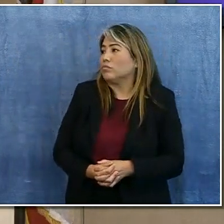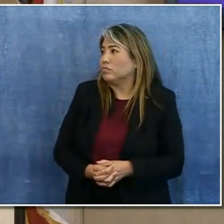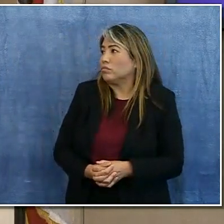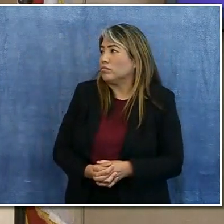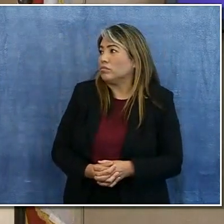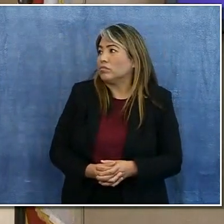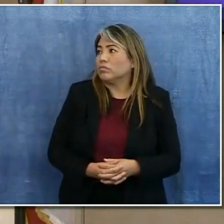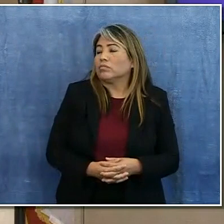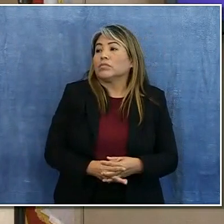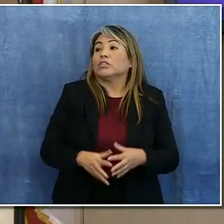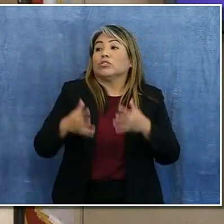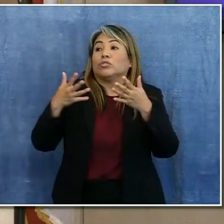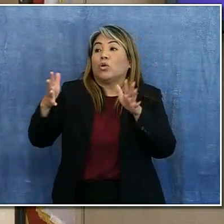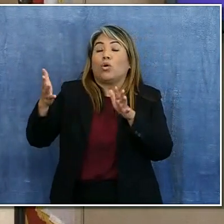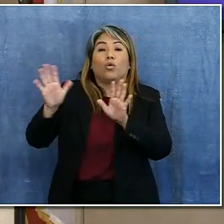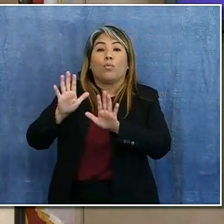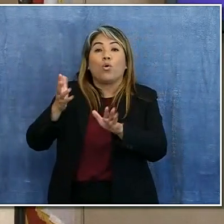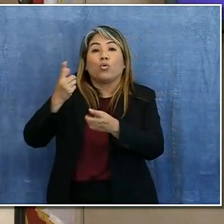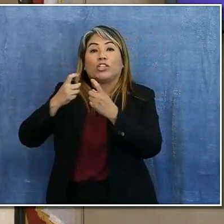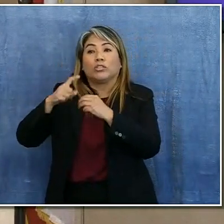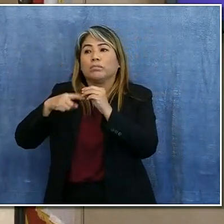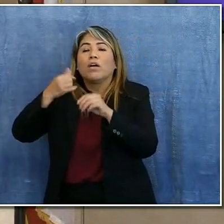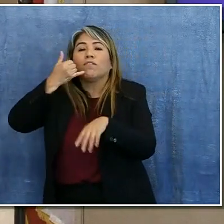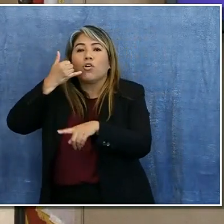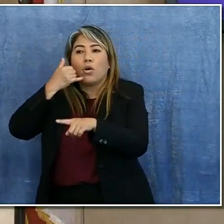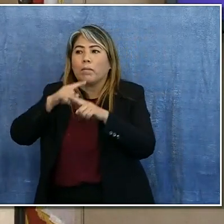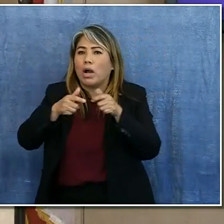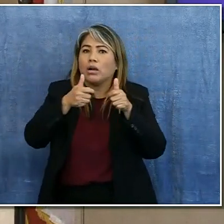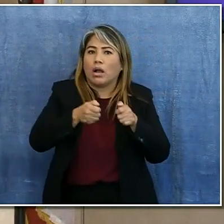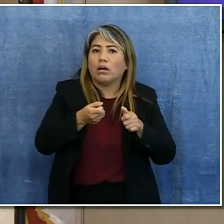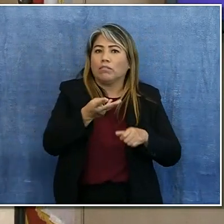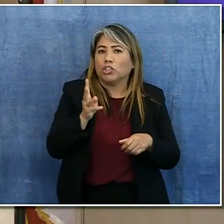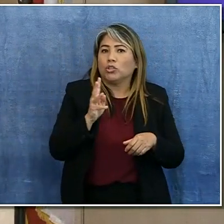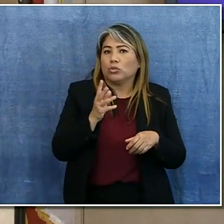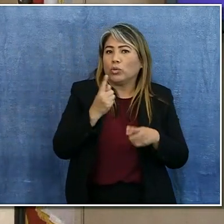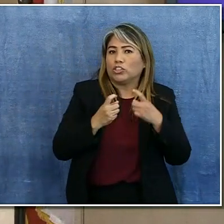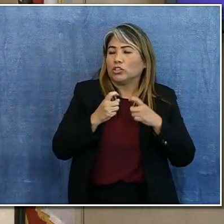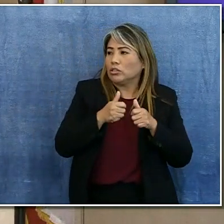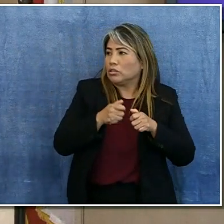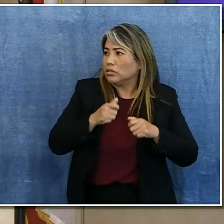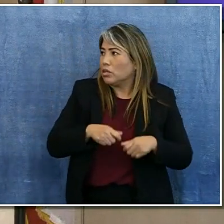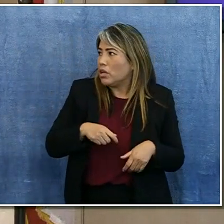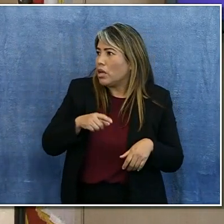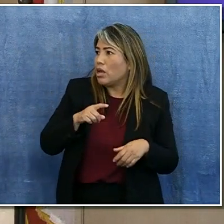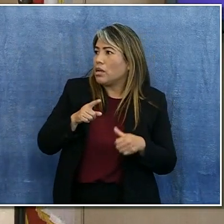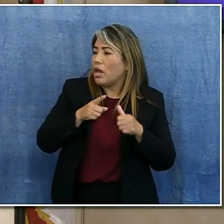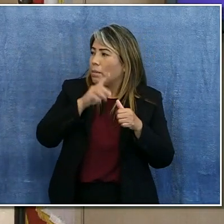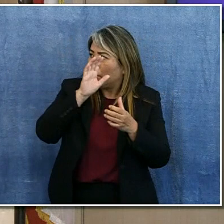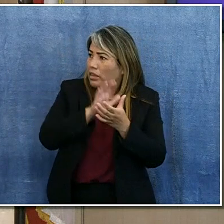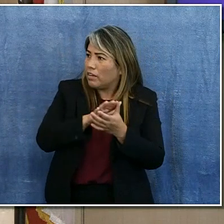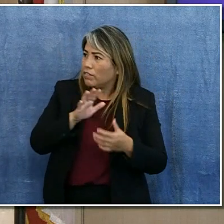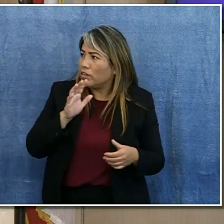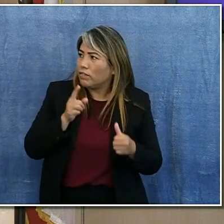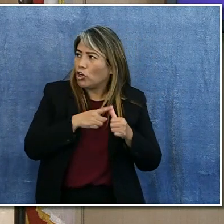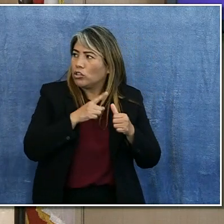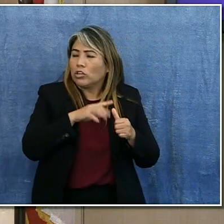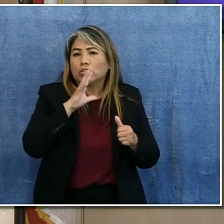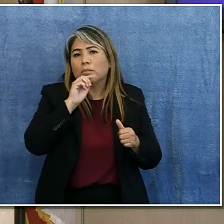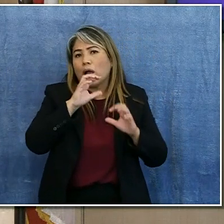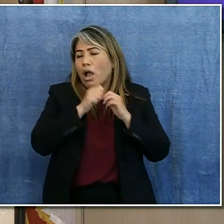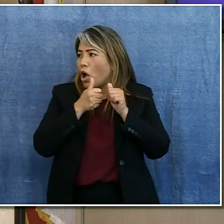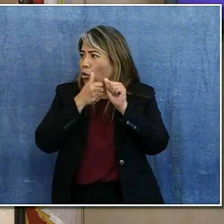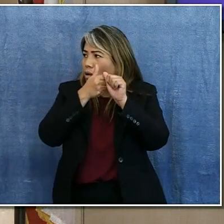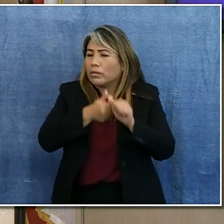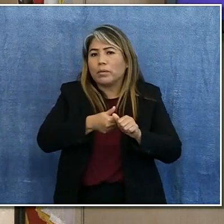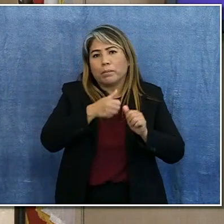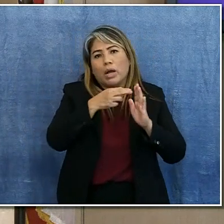Okay, that completes our call-in questions. We do have a number of texted questions. And I believe this first one is dealing with how the compliance